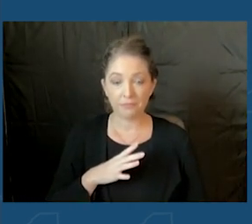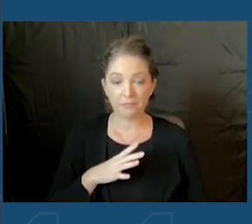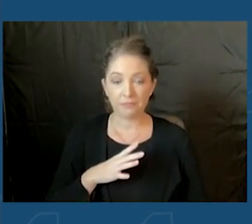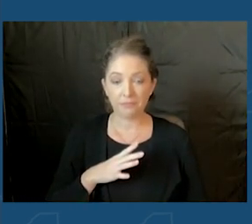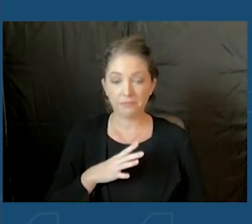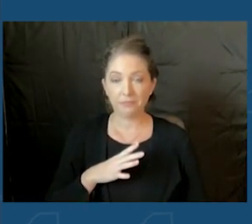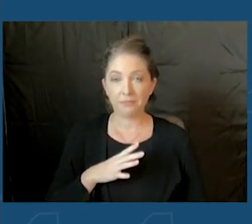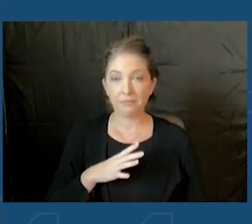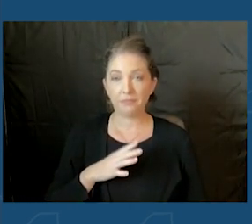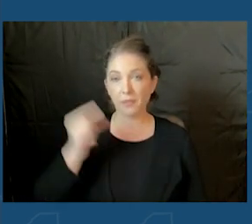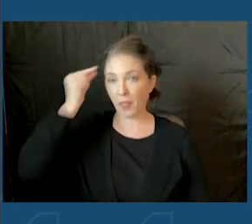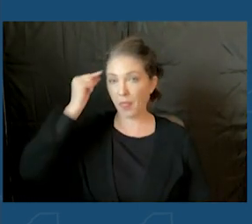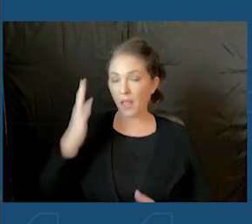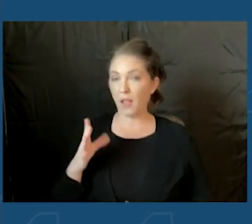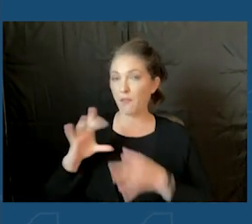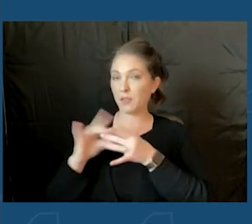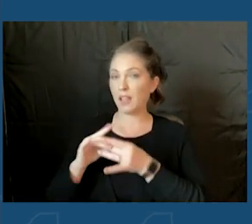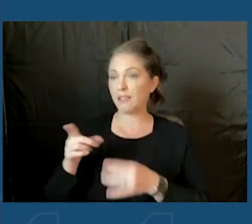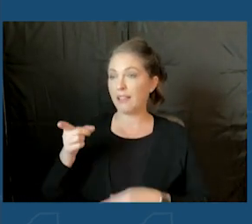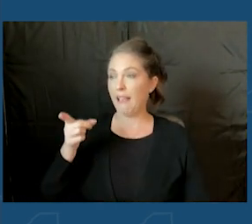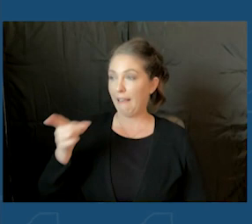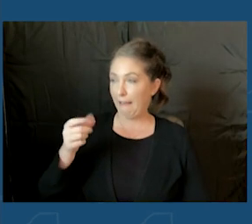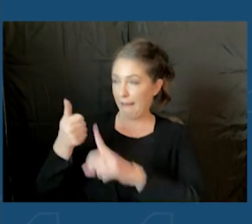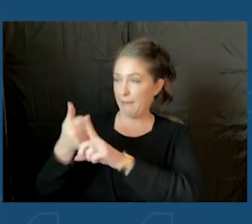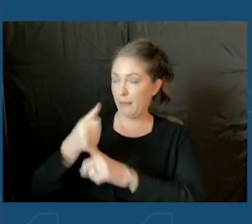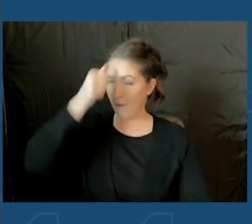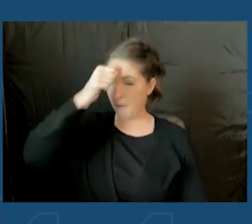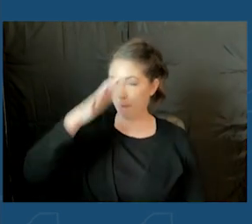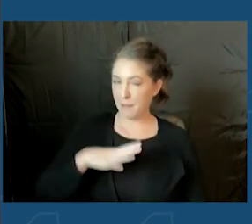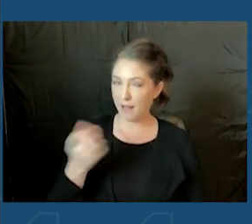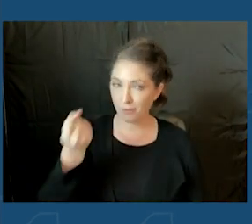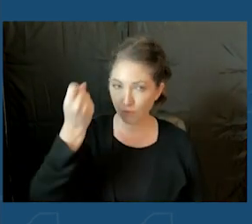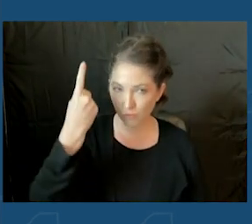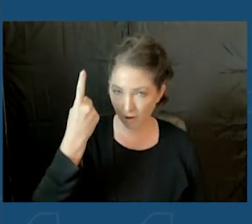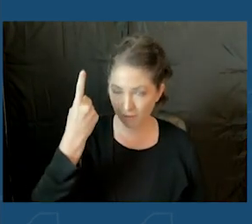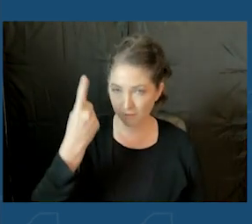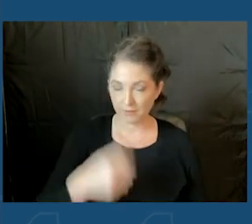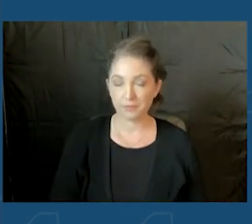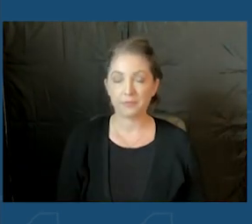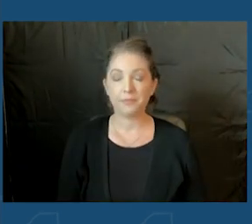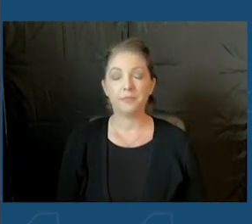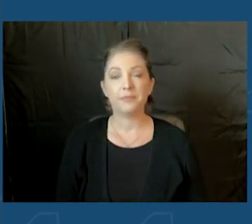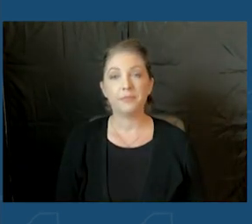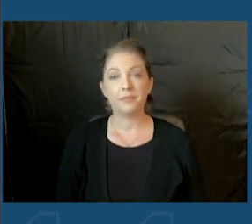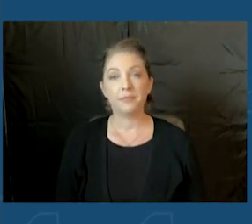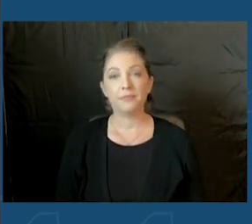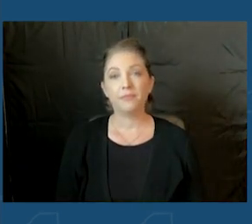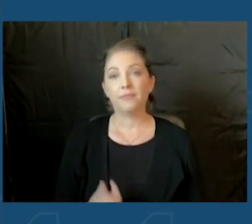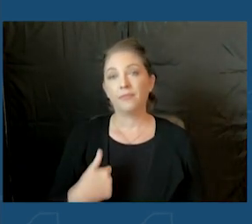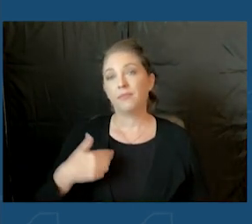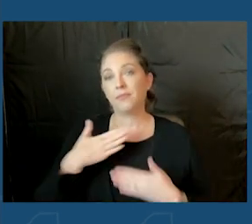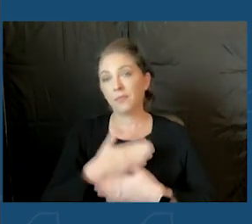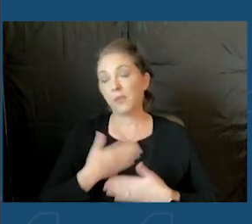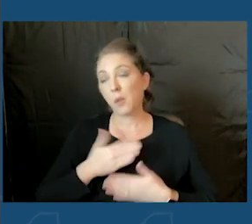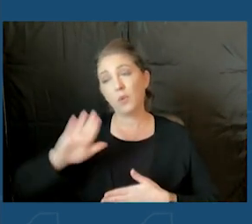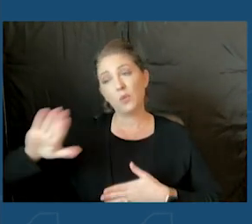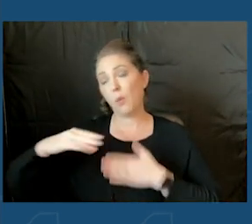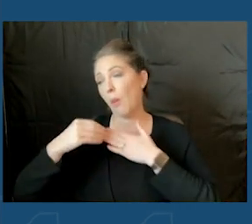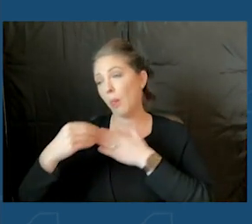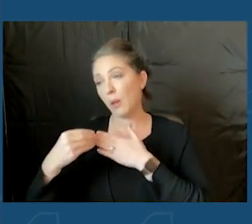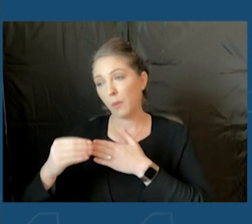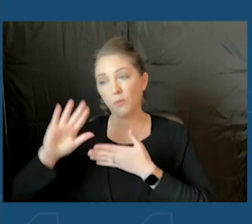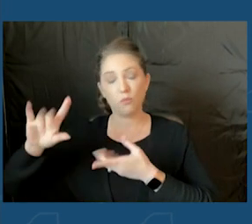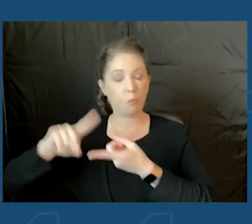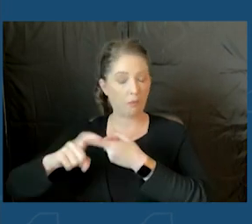says, he's a man who understands. And I appreciate your leadership and your